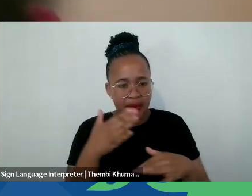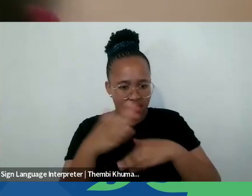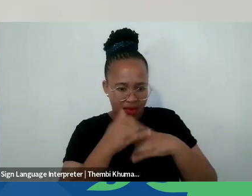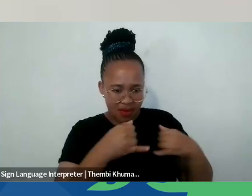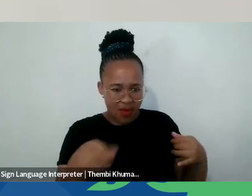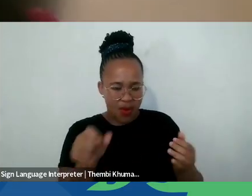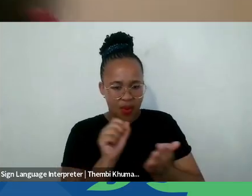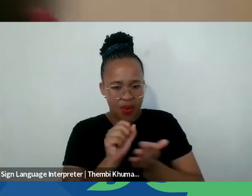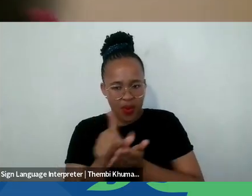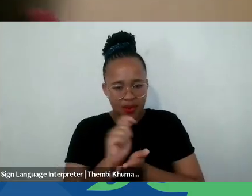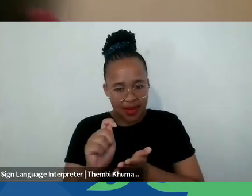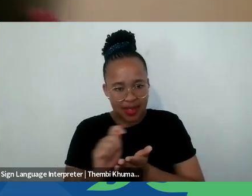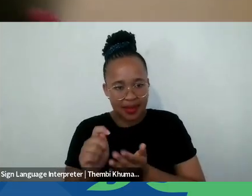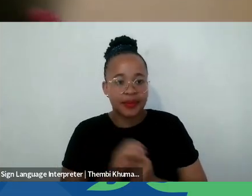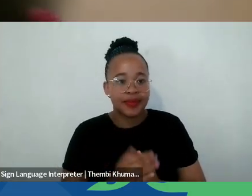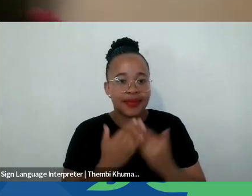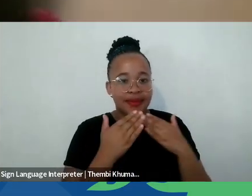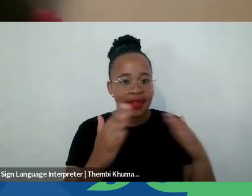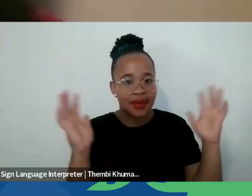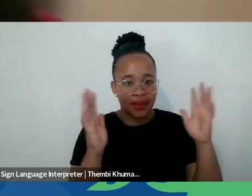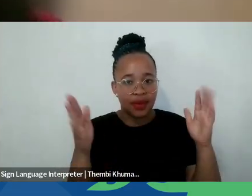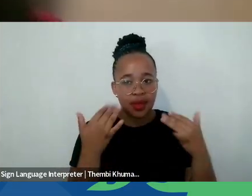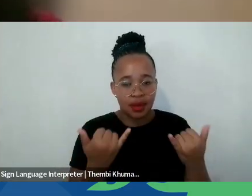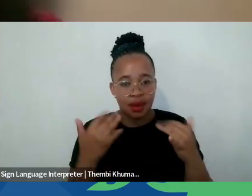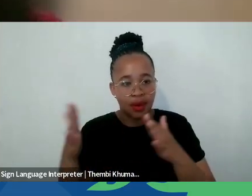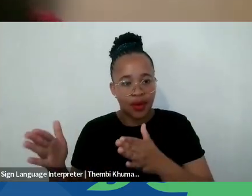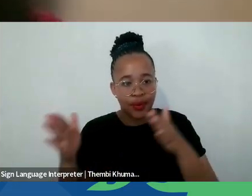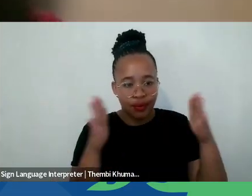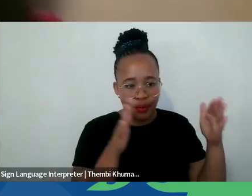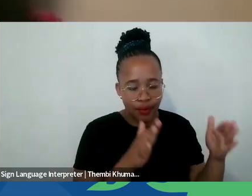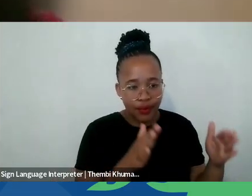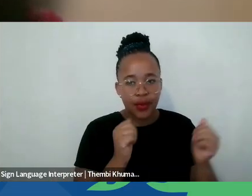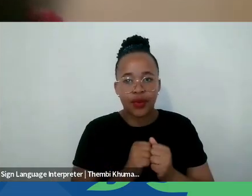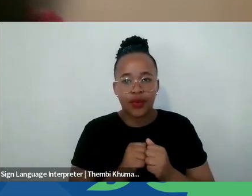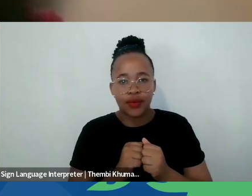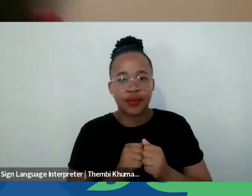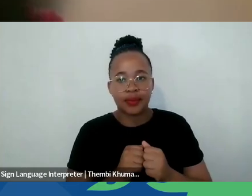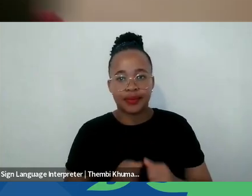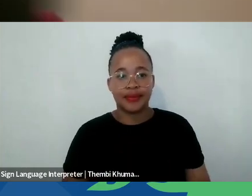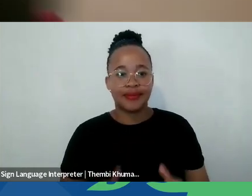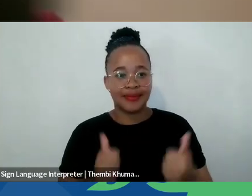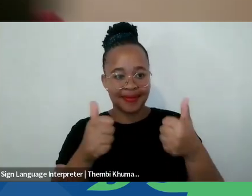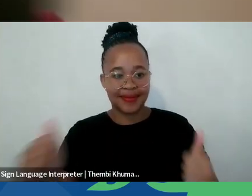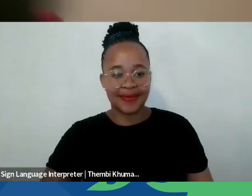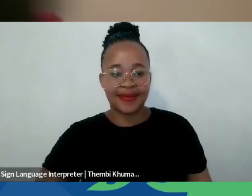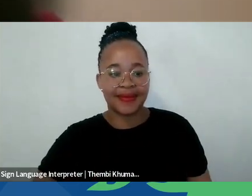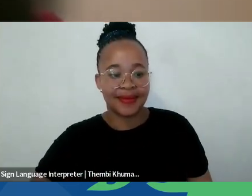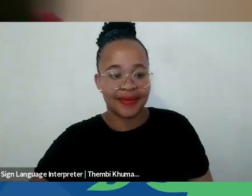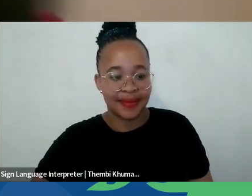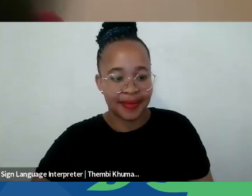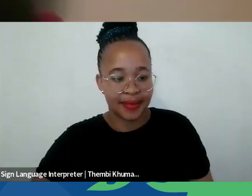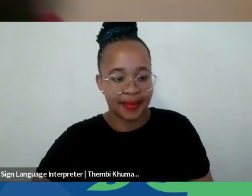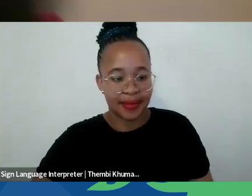you so much, Davi. We'll move on now to Naeem Kasim. Naeem, are